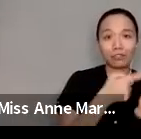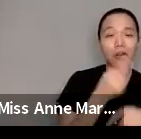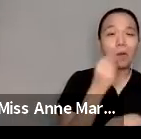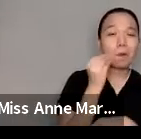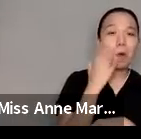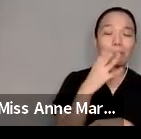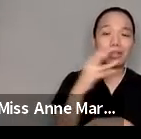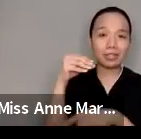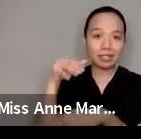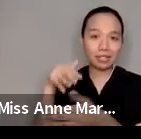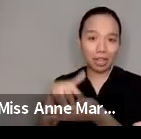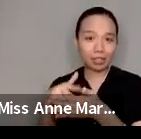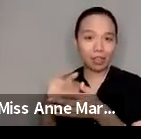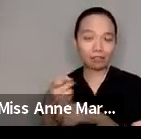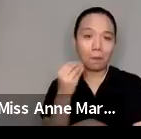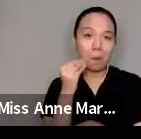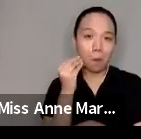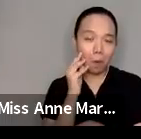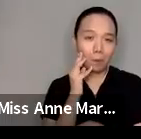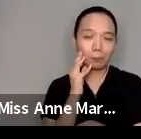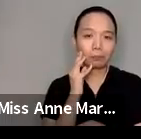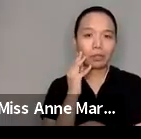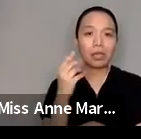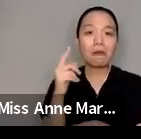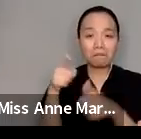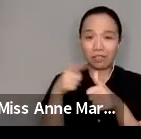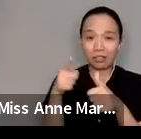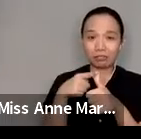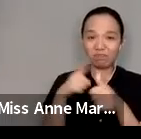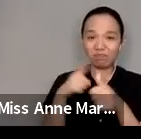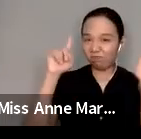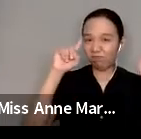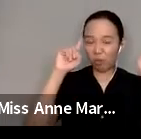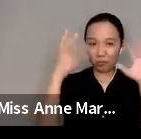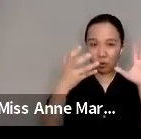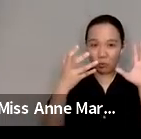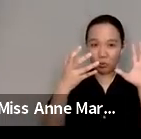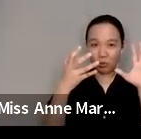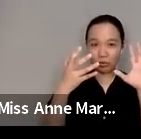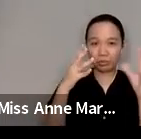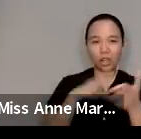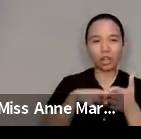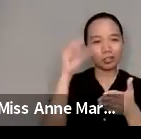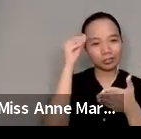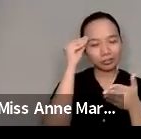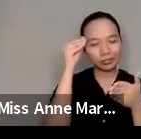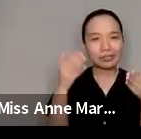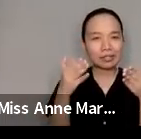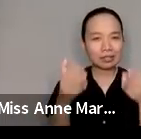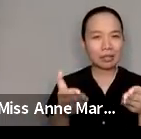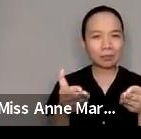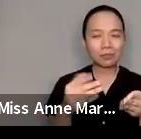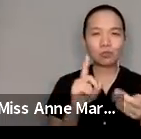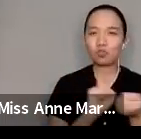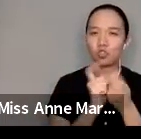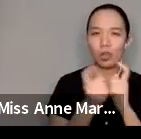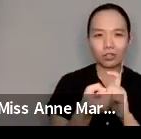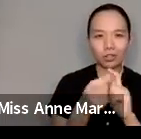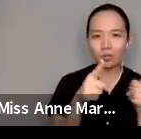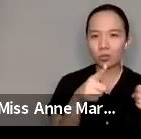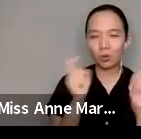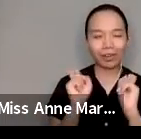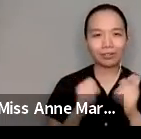home. At first, I was very confused by the learning system that is changing so